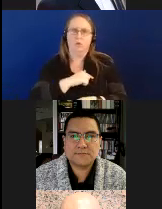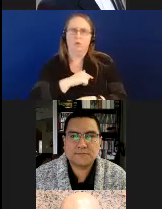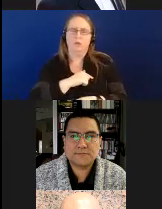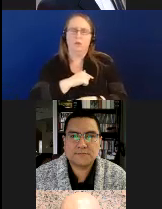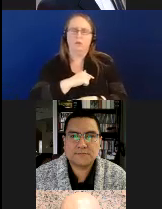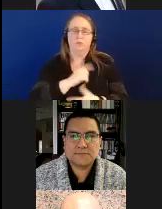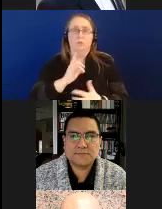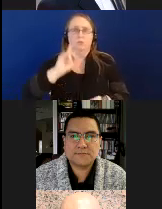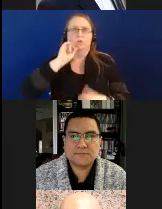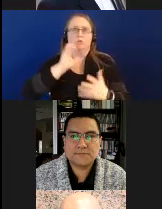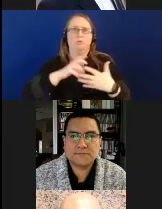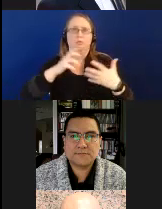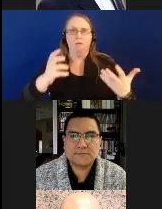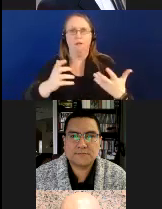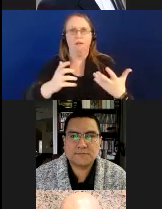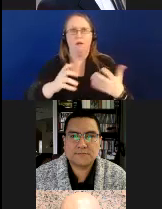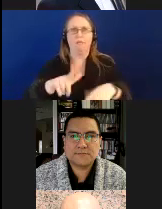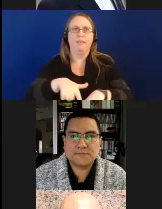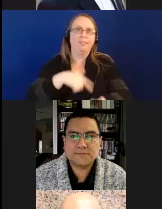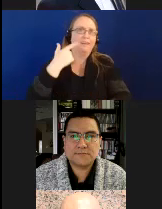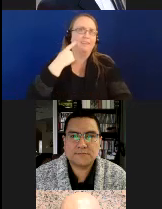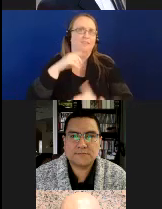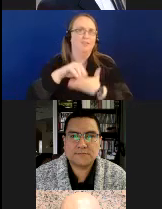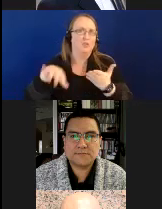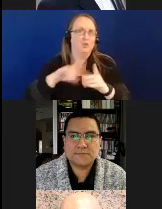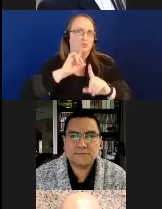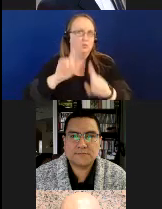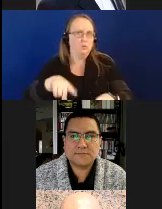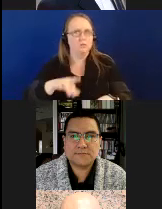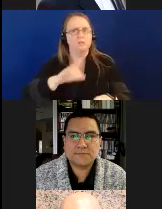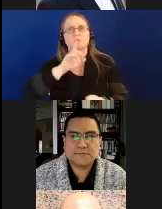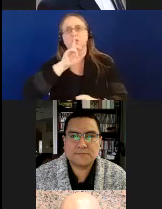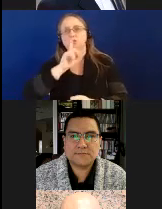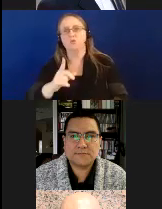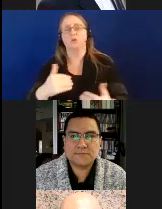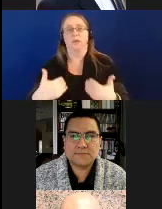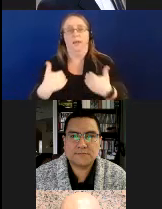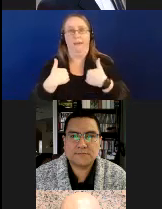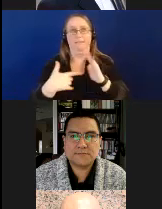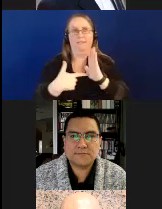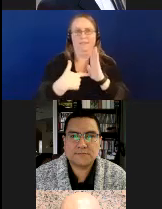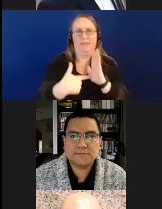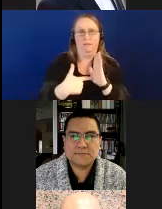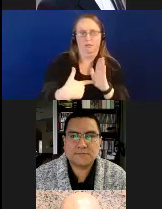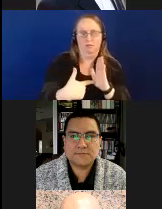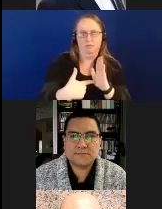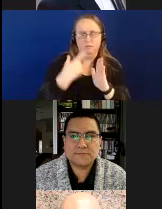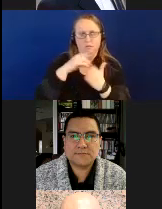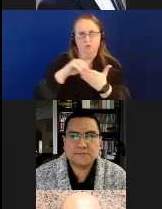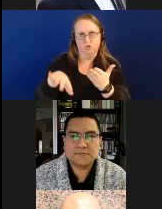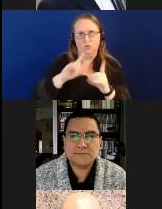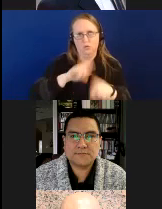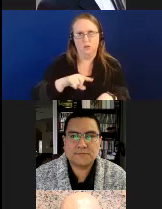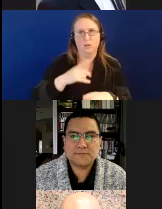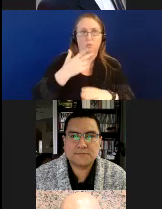about the length of student responses and making sure that we have sample student responses that are long and